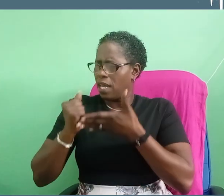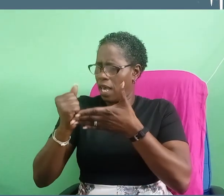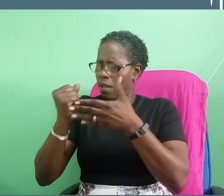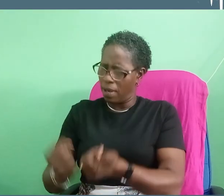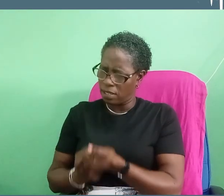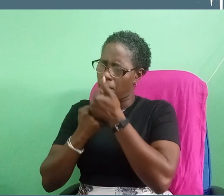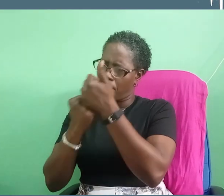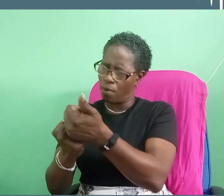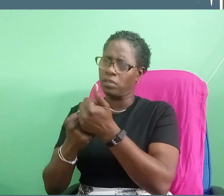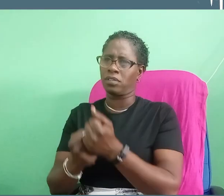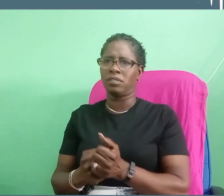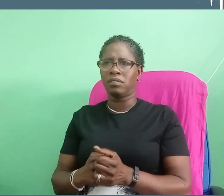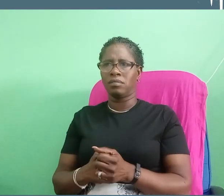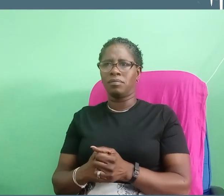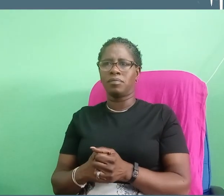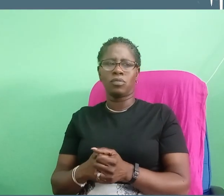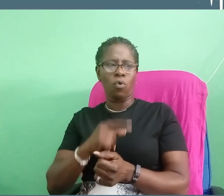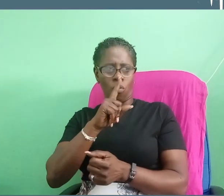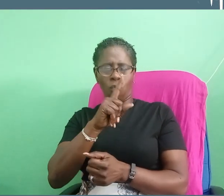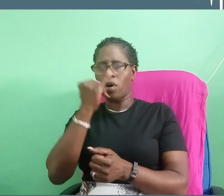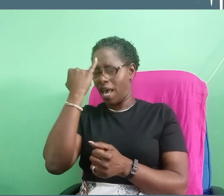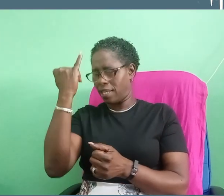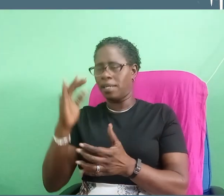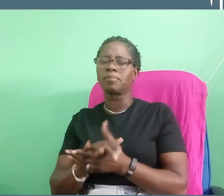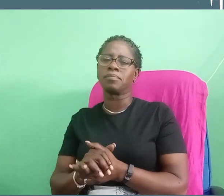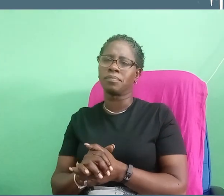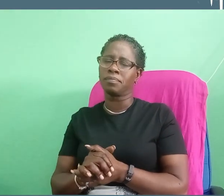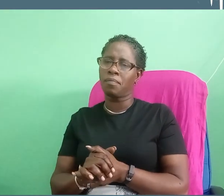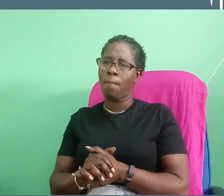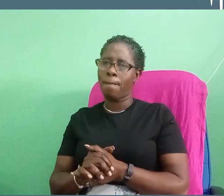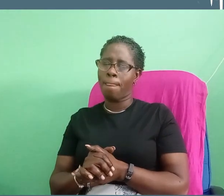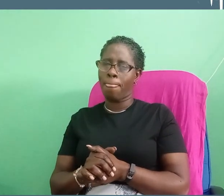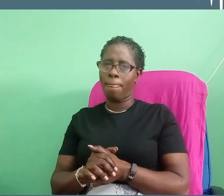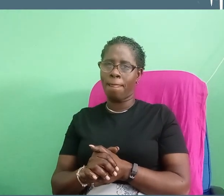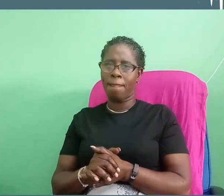I'm wondering if we can conclude with one final thought from each of you.